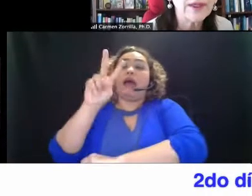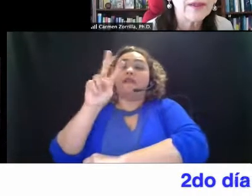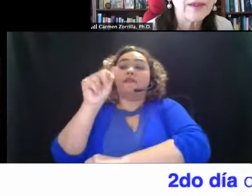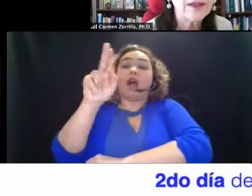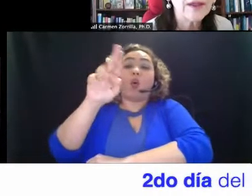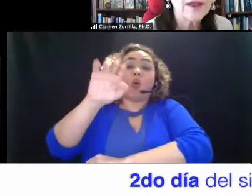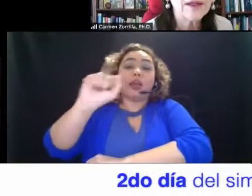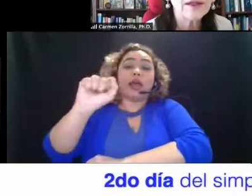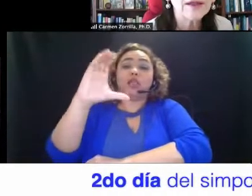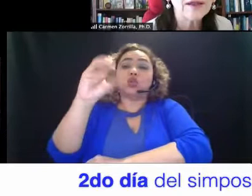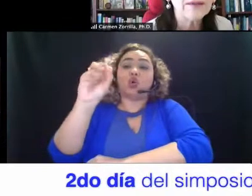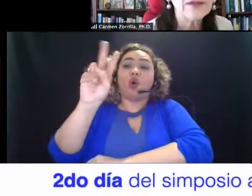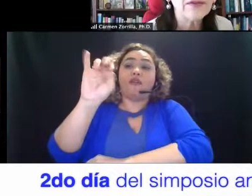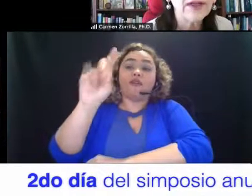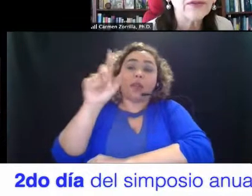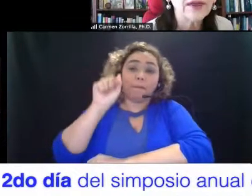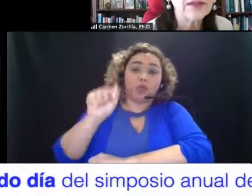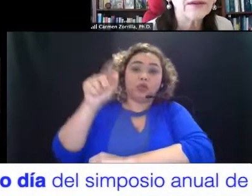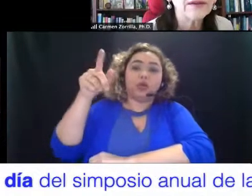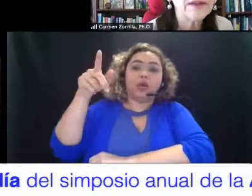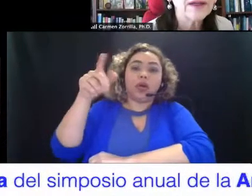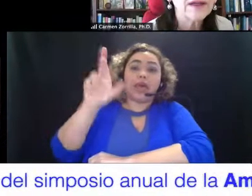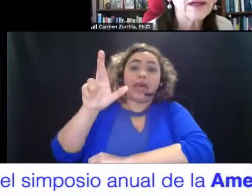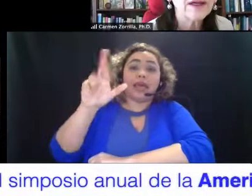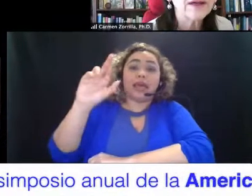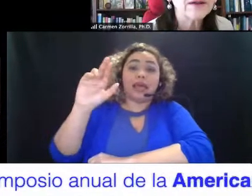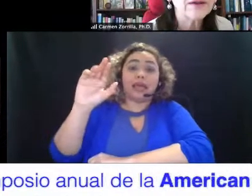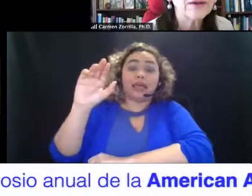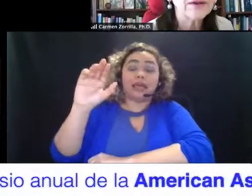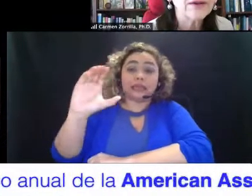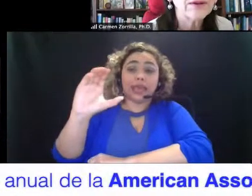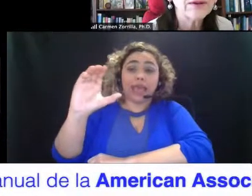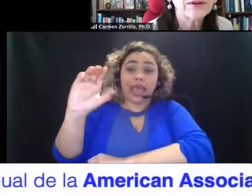estudiosvacunascovid.rcm. Let me see if I can find it.